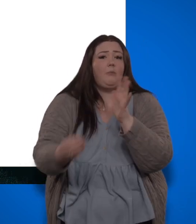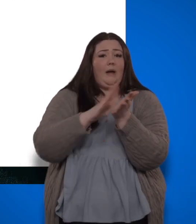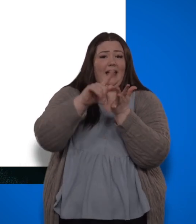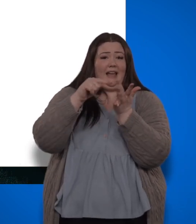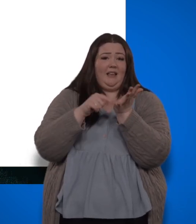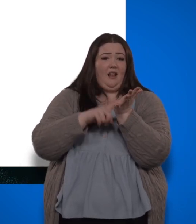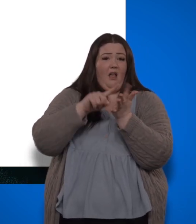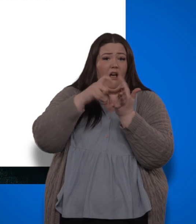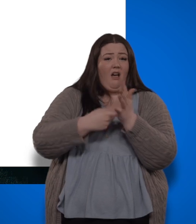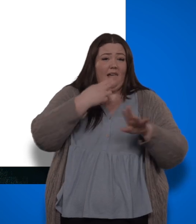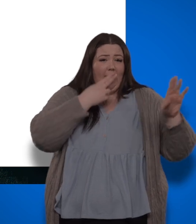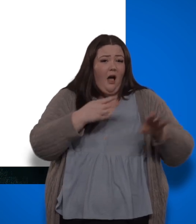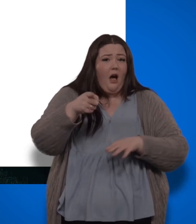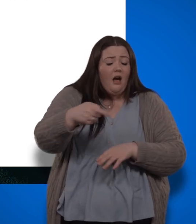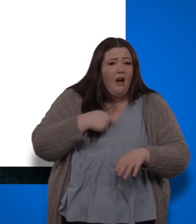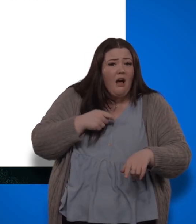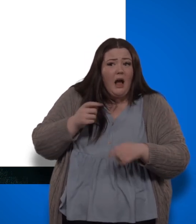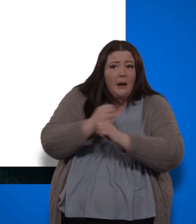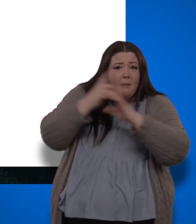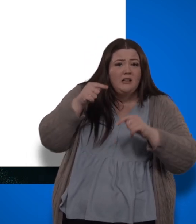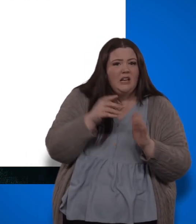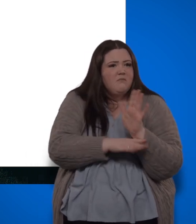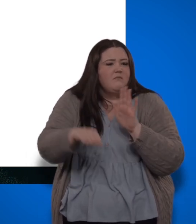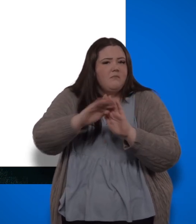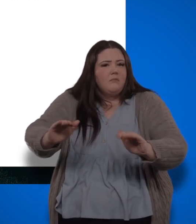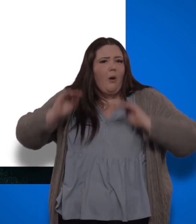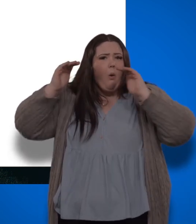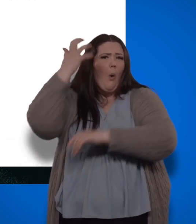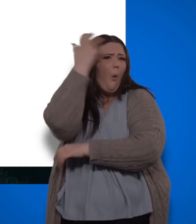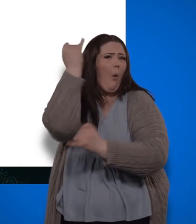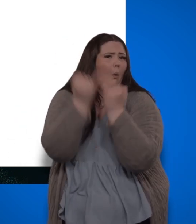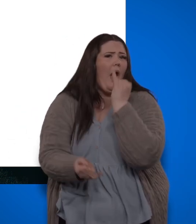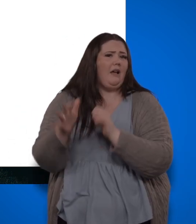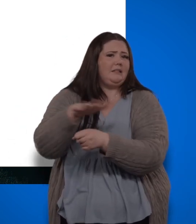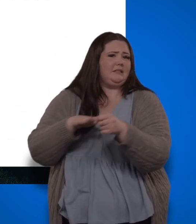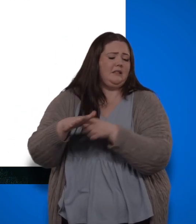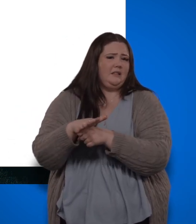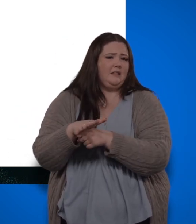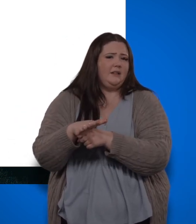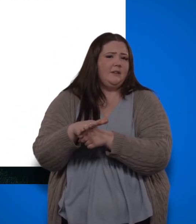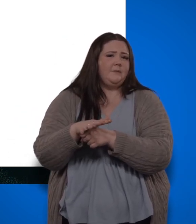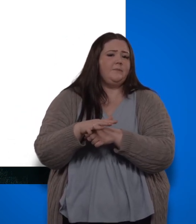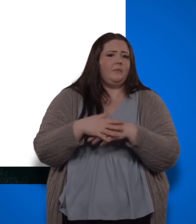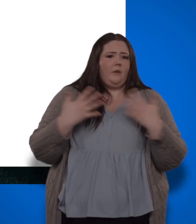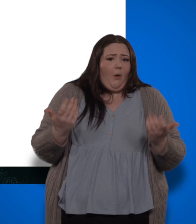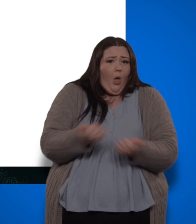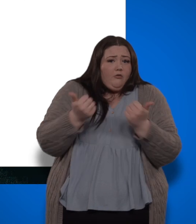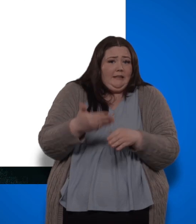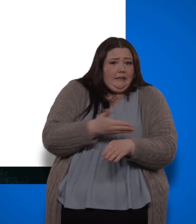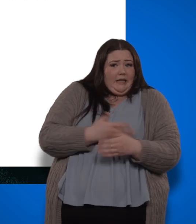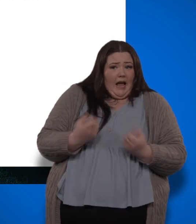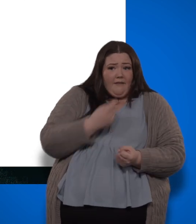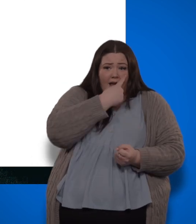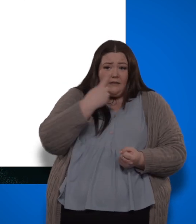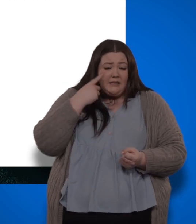ways for technological moral enhancement. And there's already evidence, for instance, that if you spray the hormone oxytocin into a room in which people